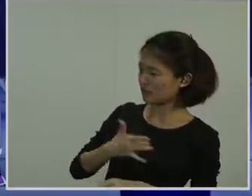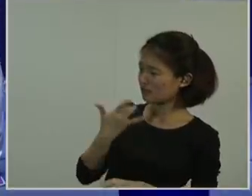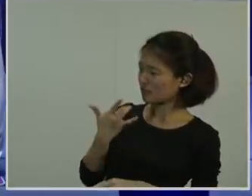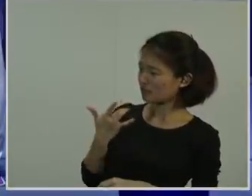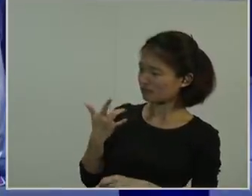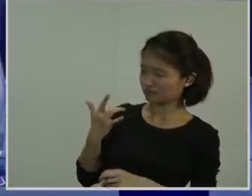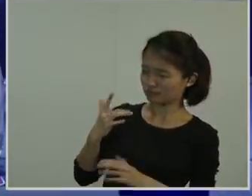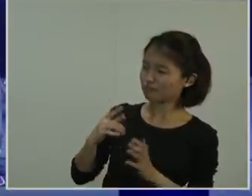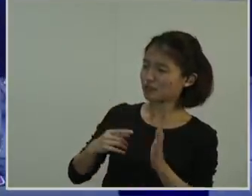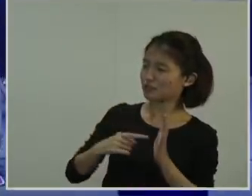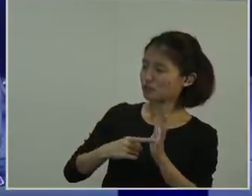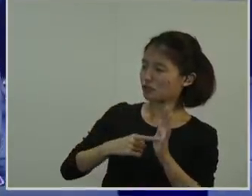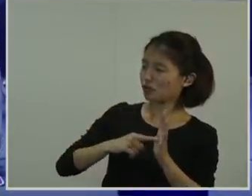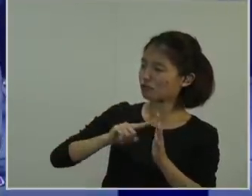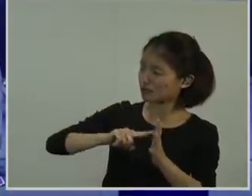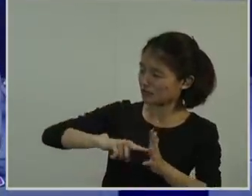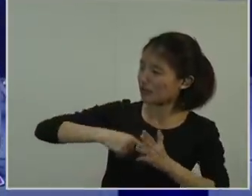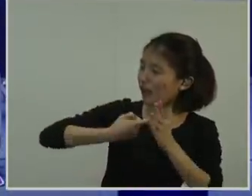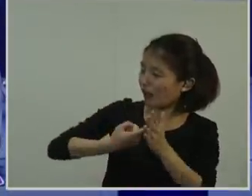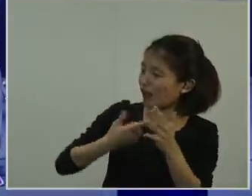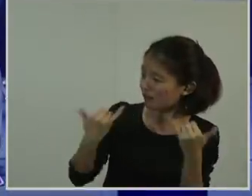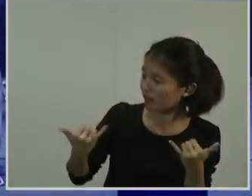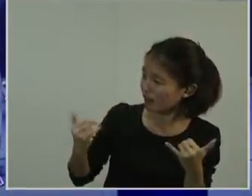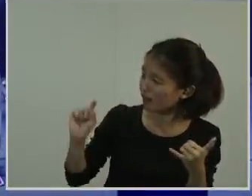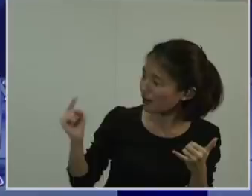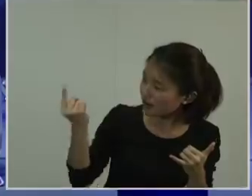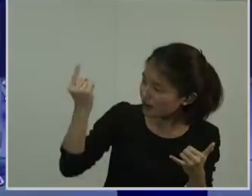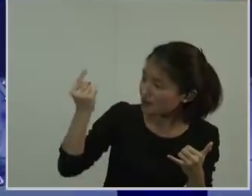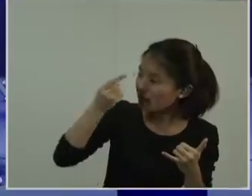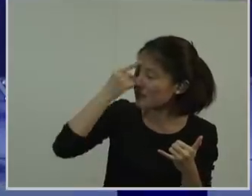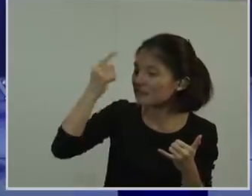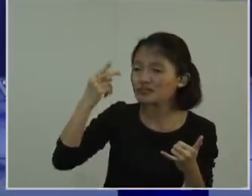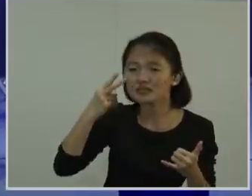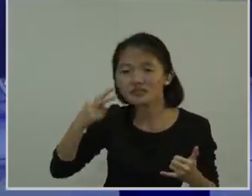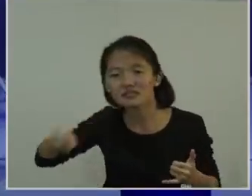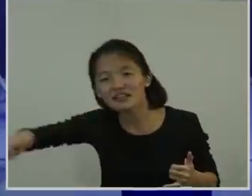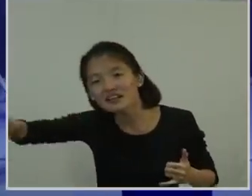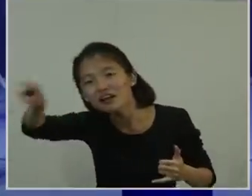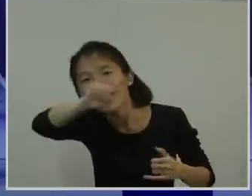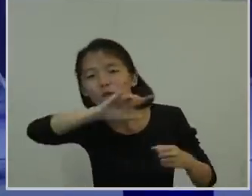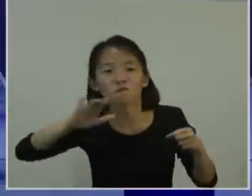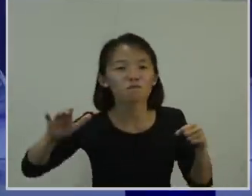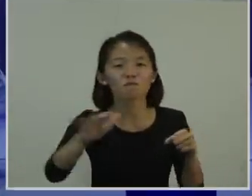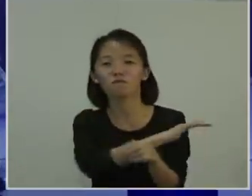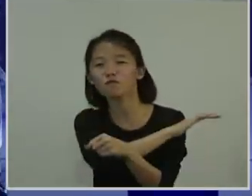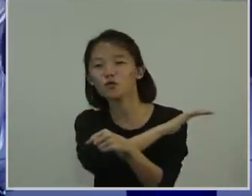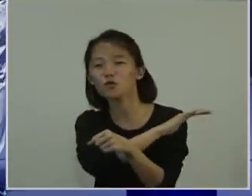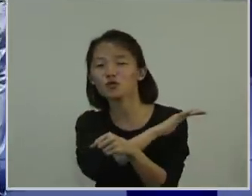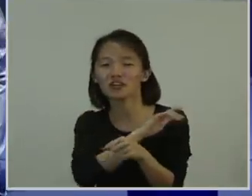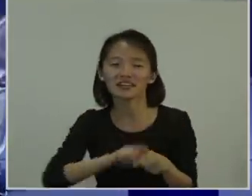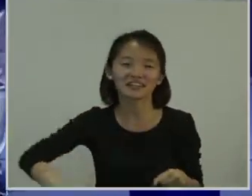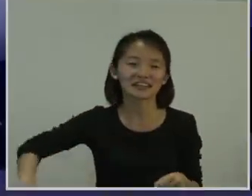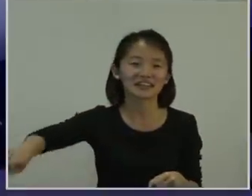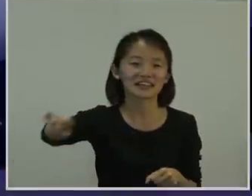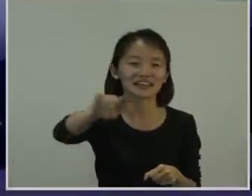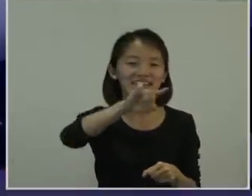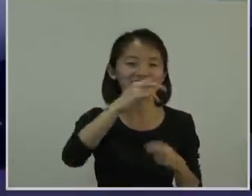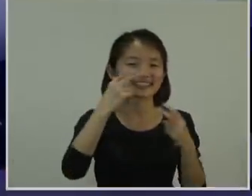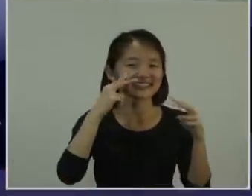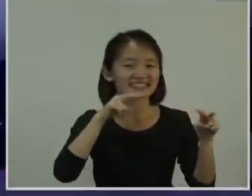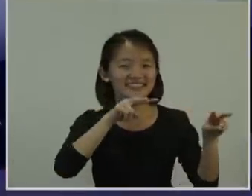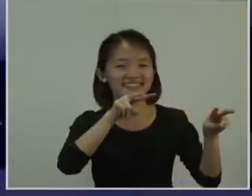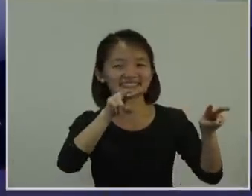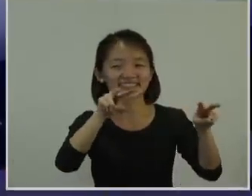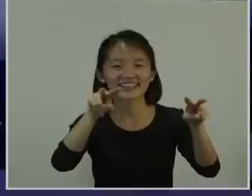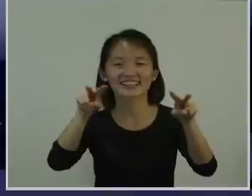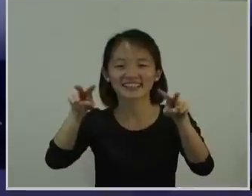begun because it is finally Full House. Hey, Singapore! Yeah, it's Full House. Woo! Can